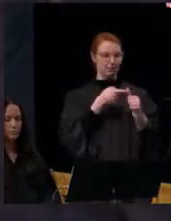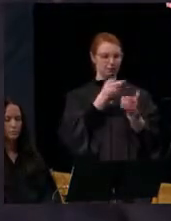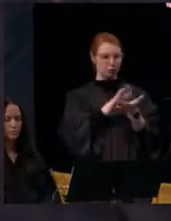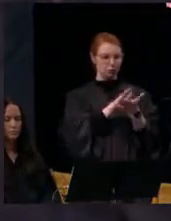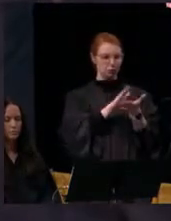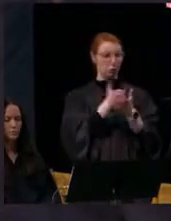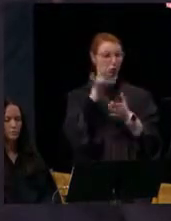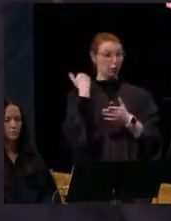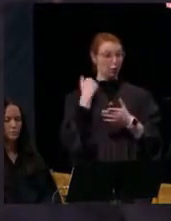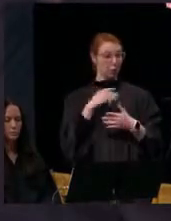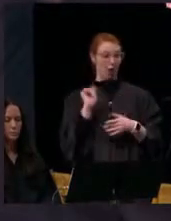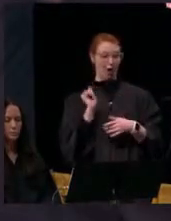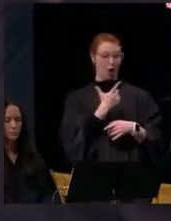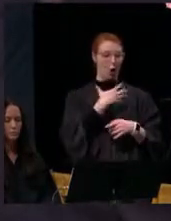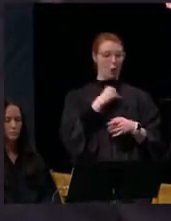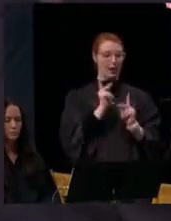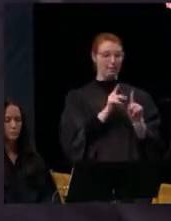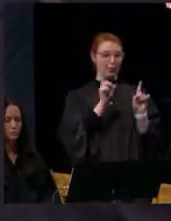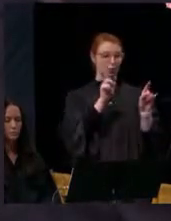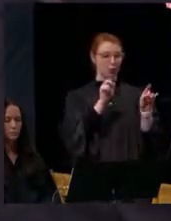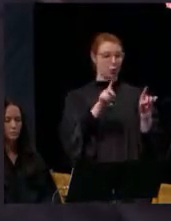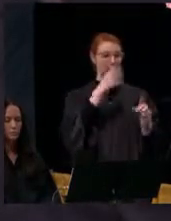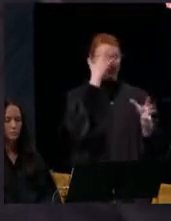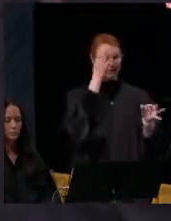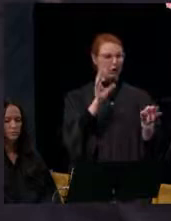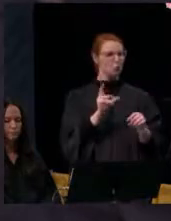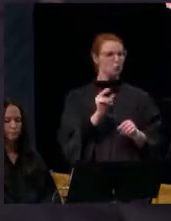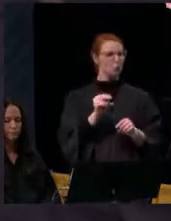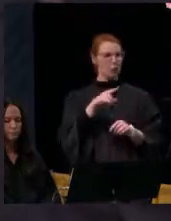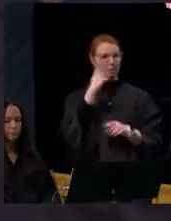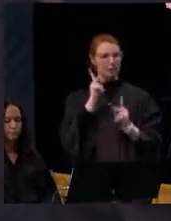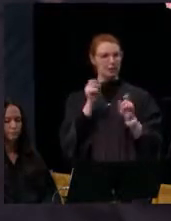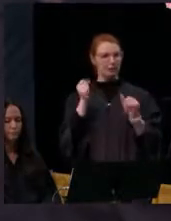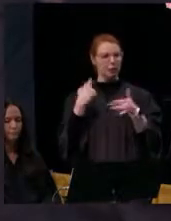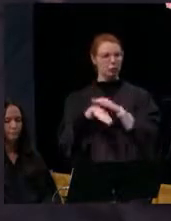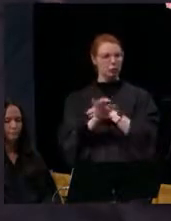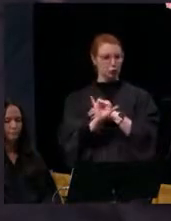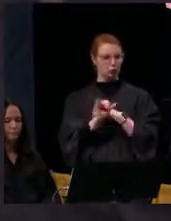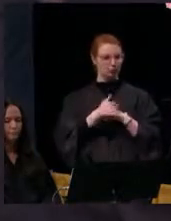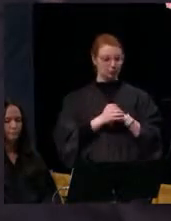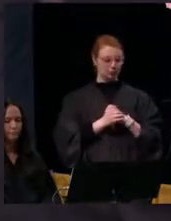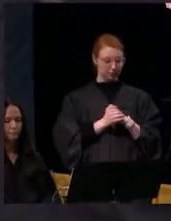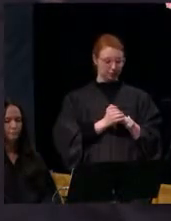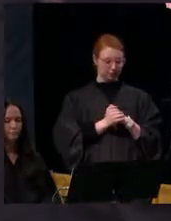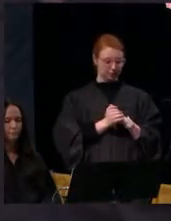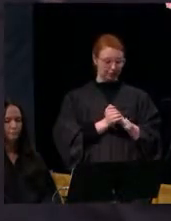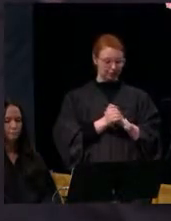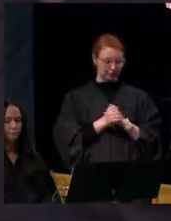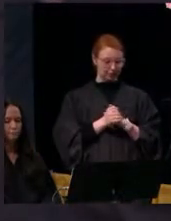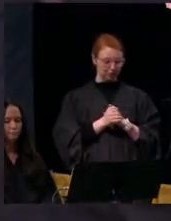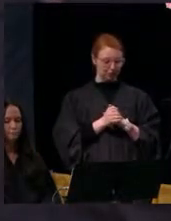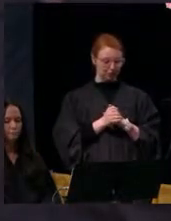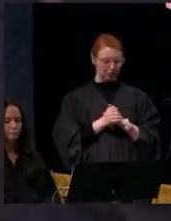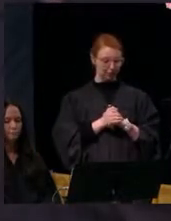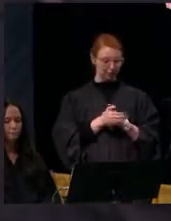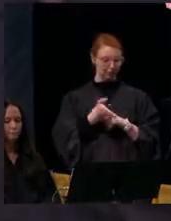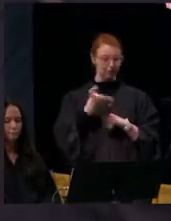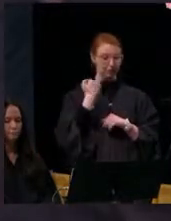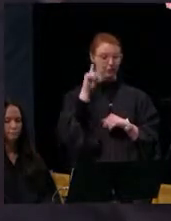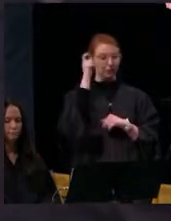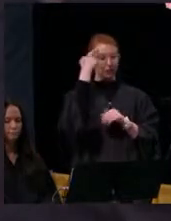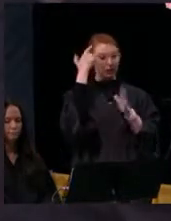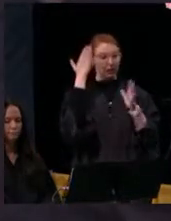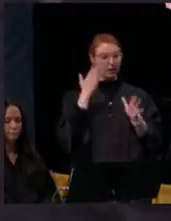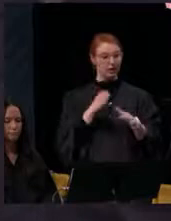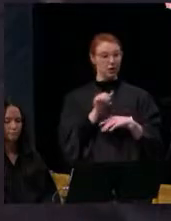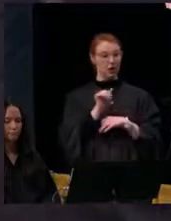all-white Little Rock Central High School. He took on the powerful Orville Fabus, governor of Arkansas, to take a stand